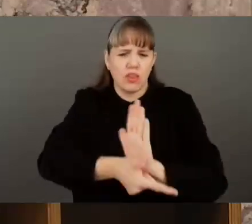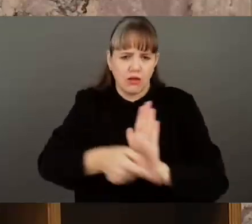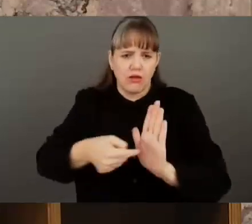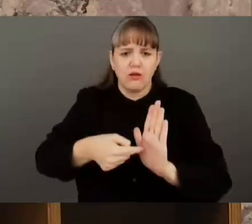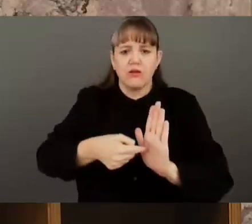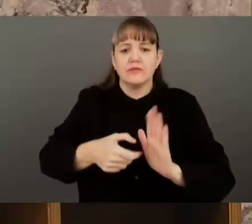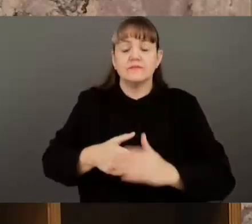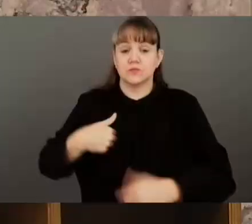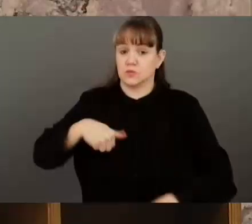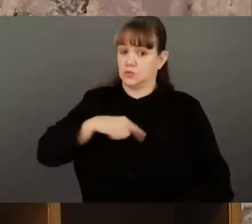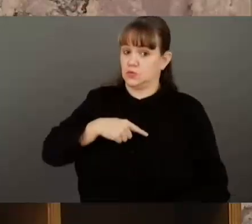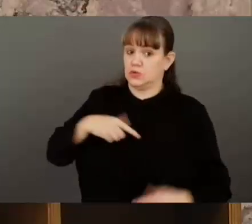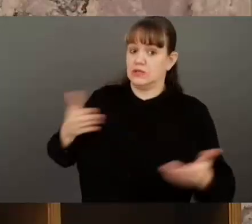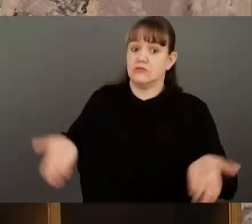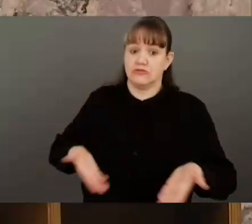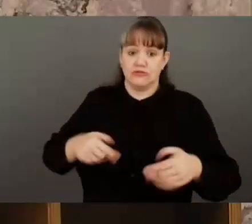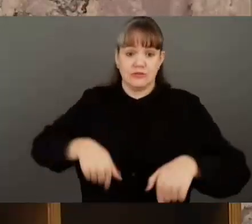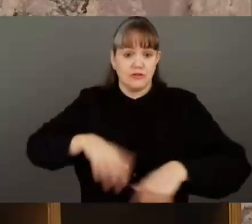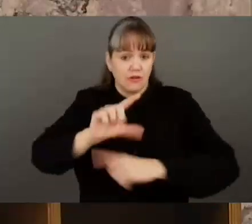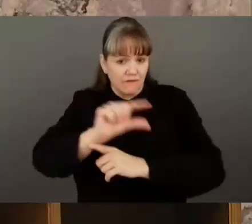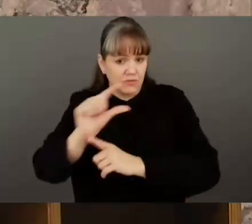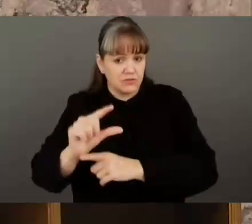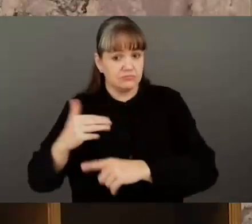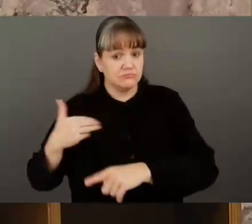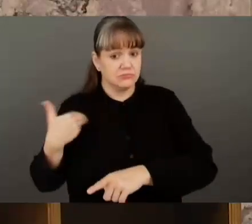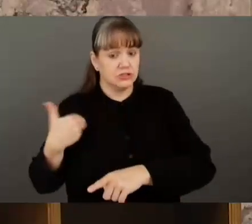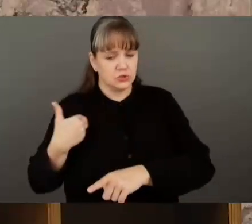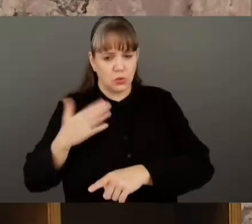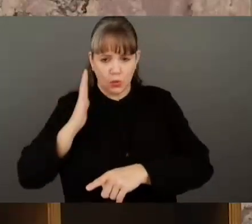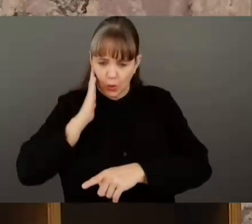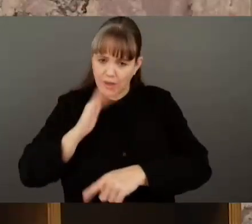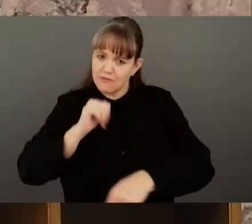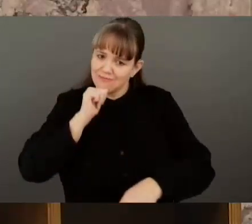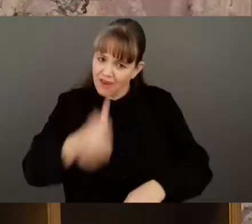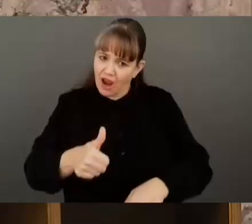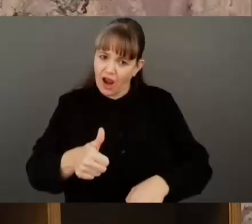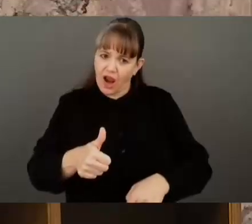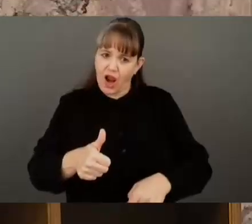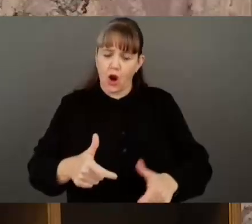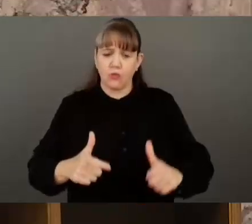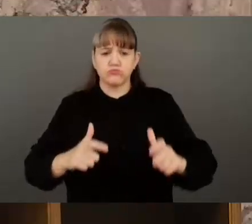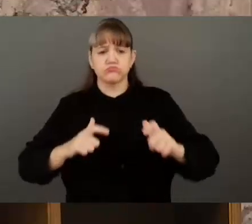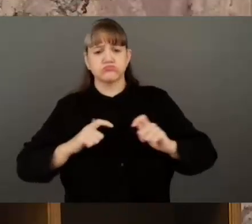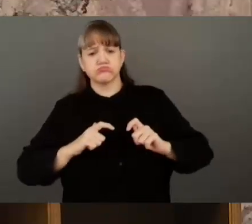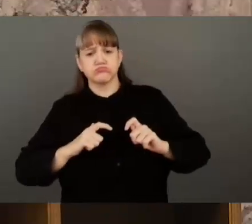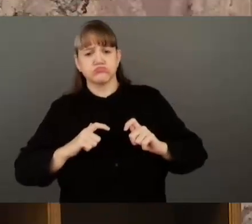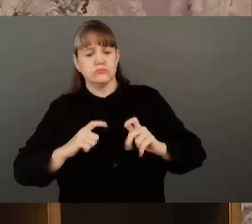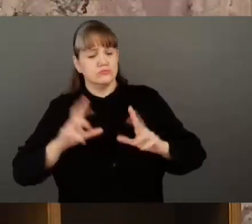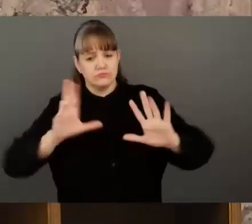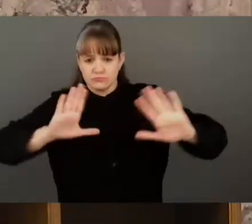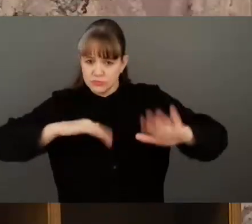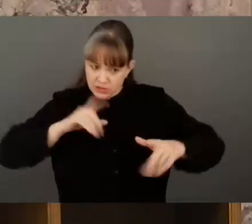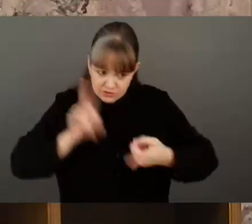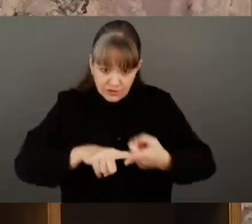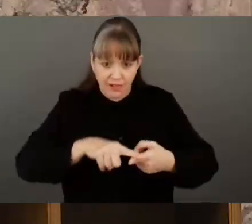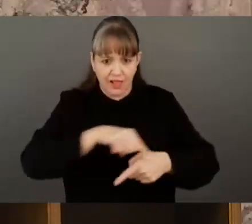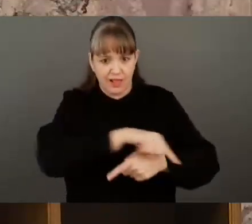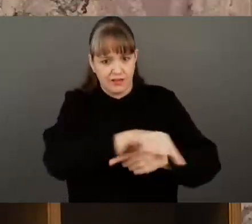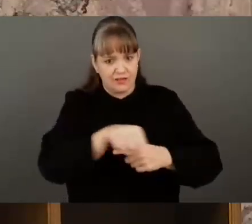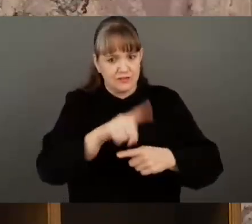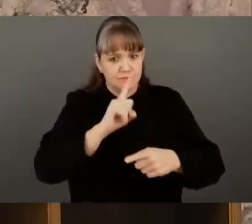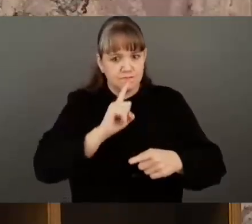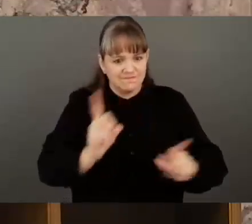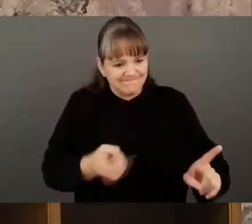ministry will not rest until those perpetrating these crimes are held to account and our communities are